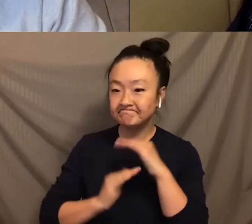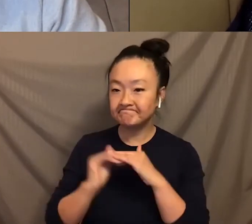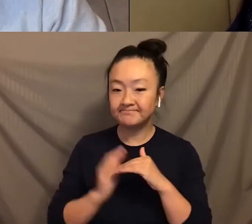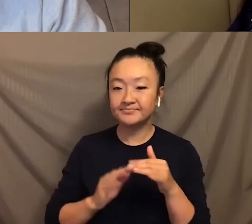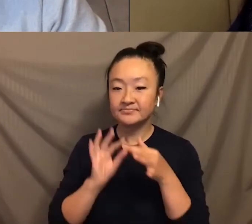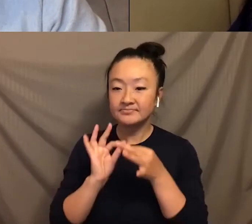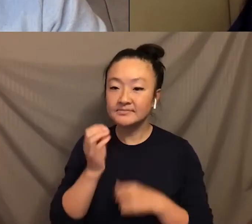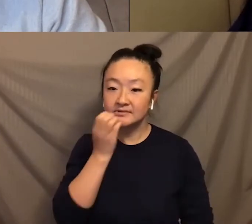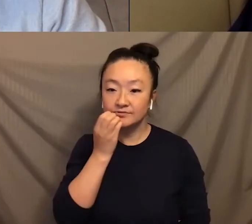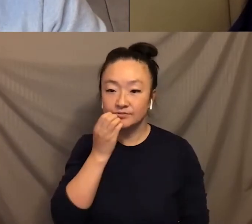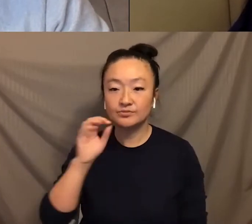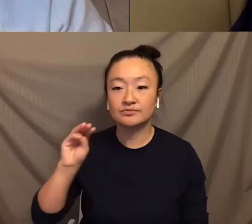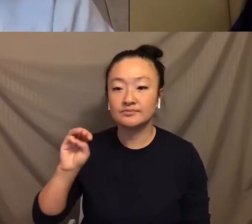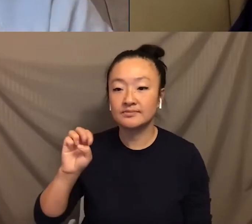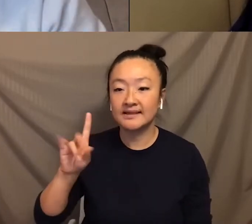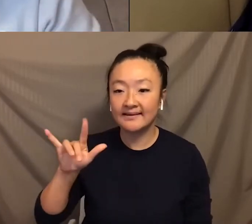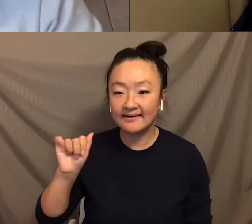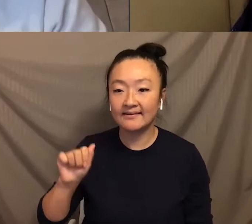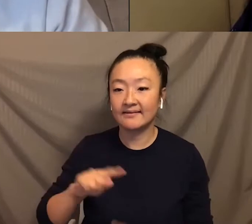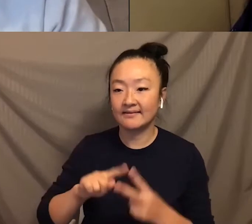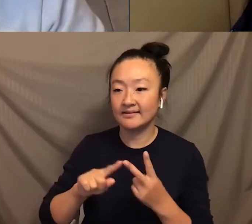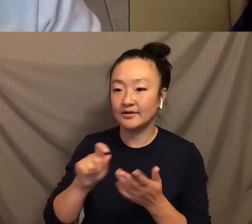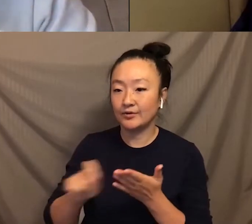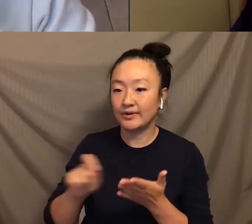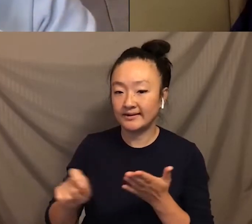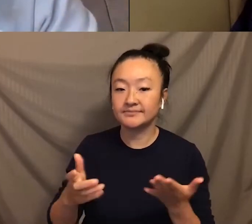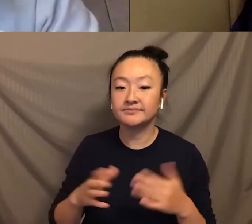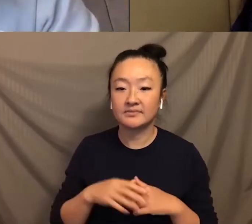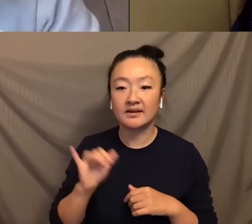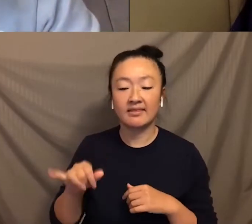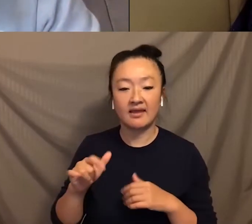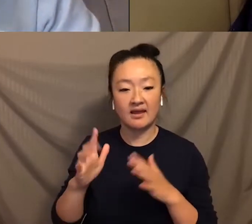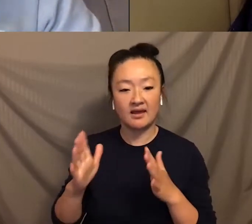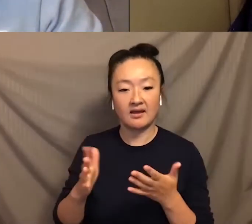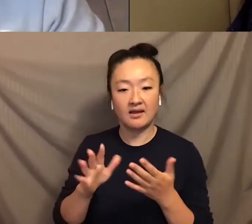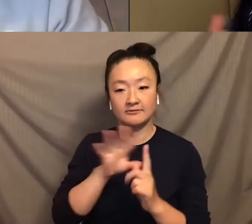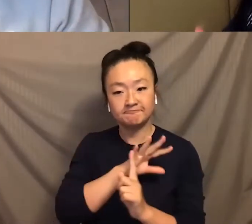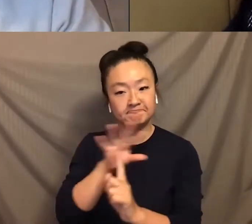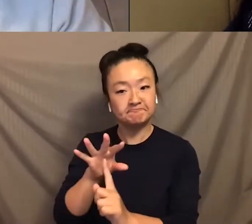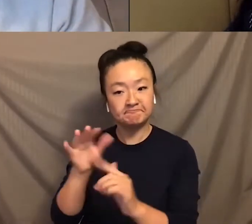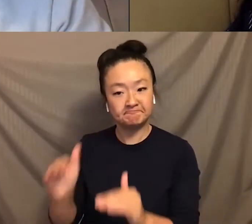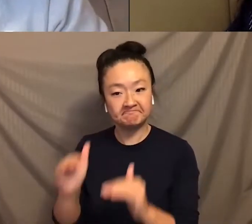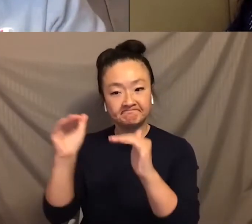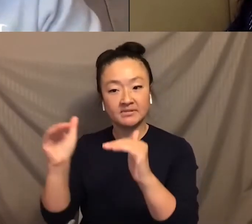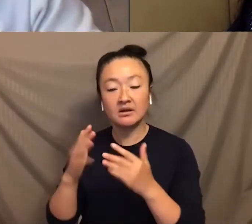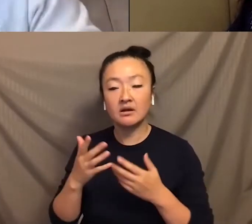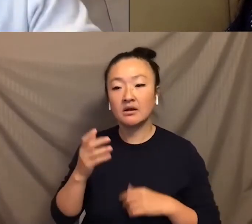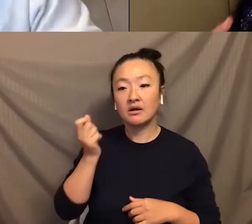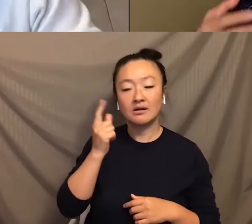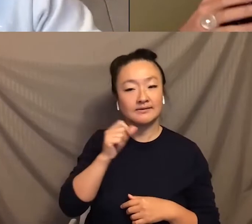food media, right? And food writing, right? Which is this elevation. I mean, this is not a new